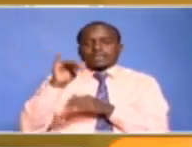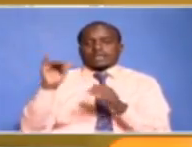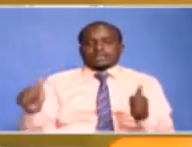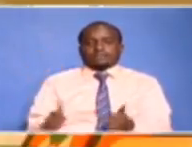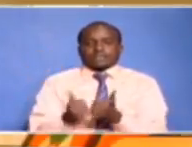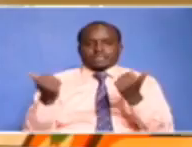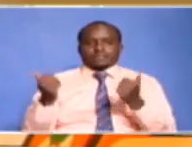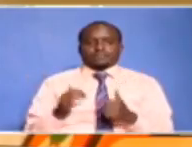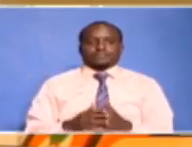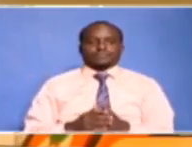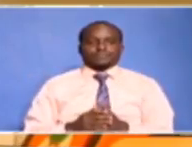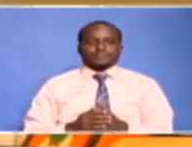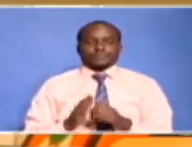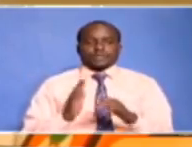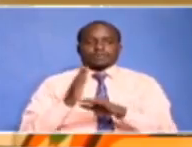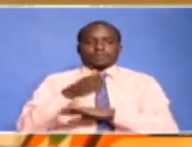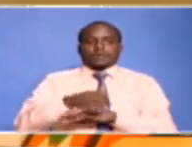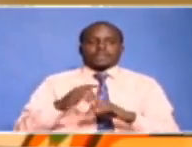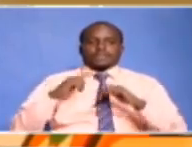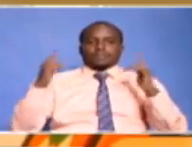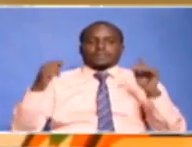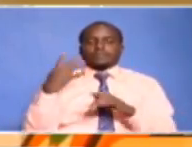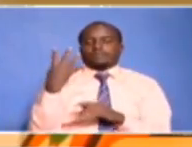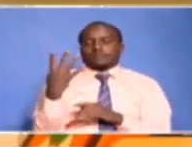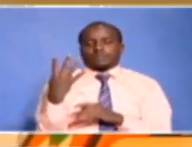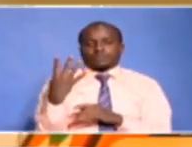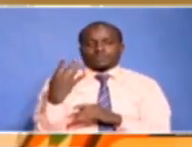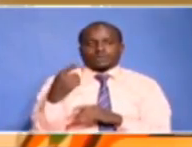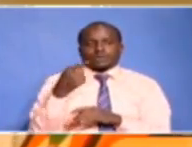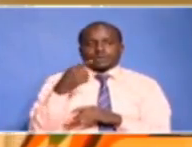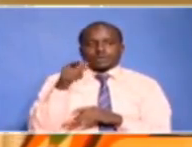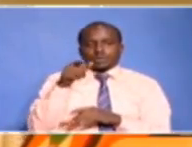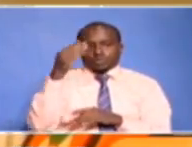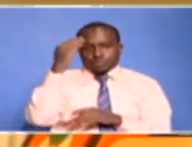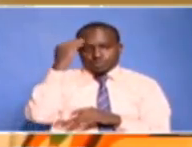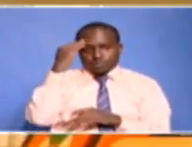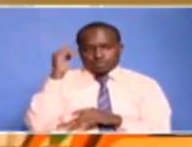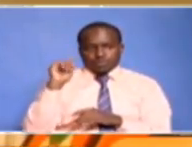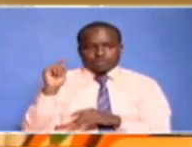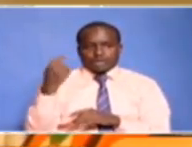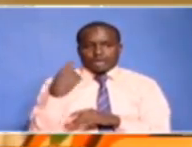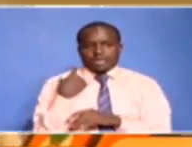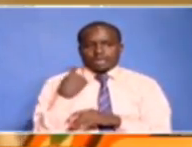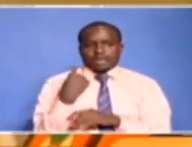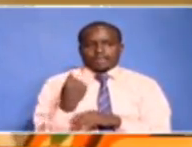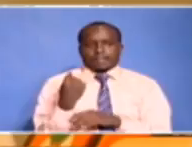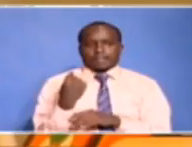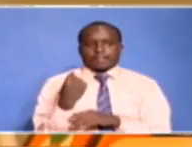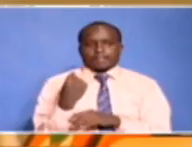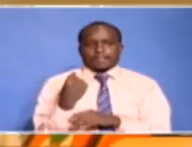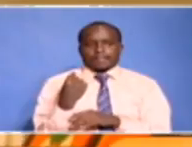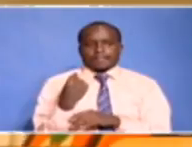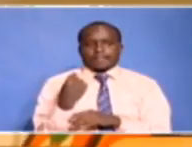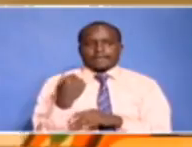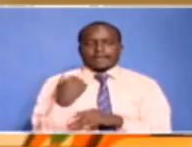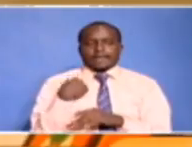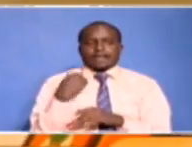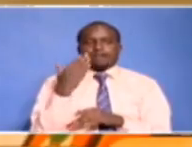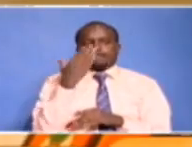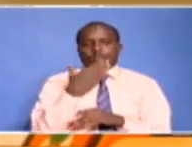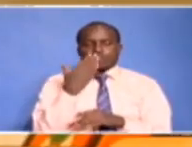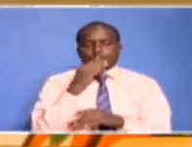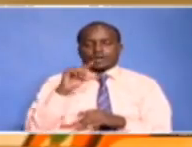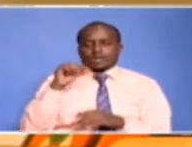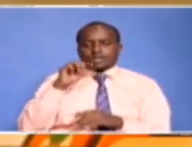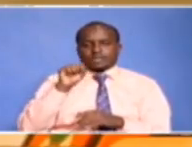event. Beyond the big four, you know that Kenya has recently discovered oil and gas resources,